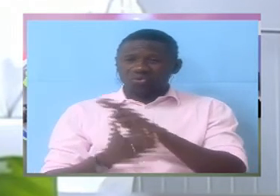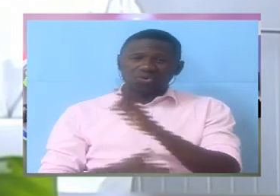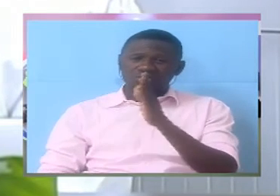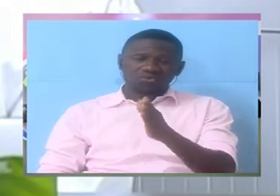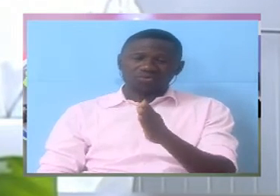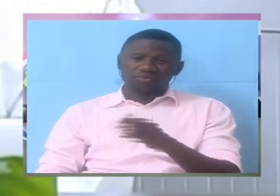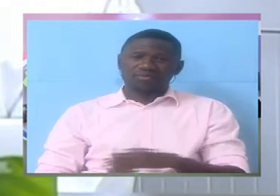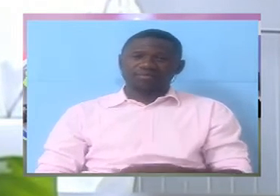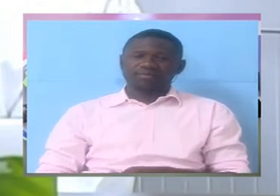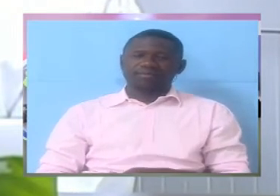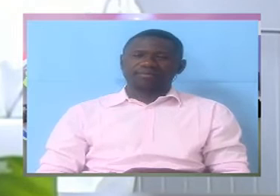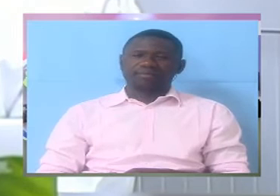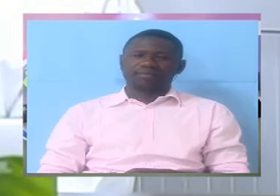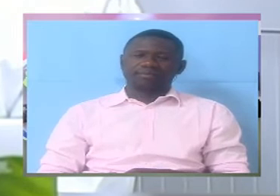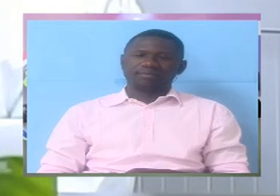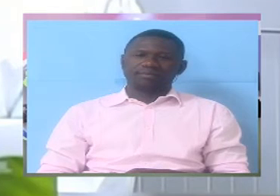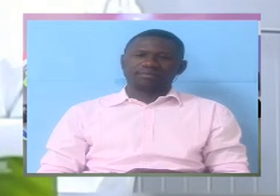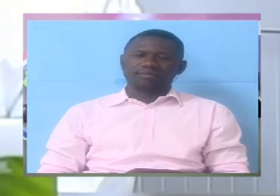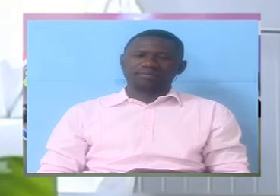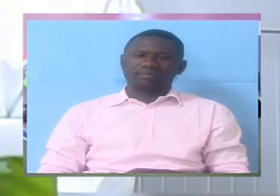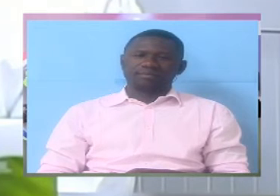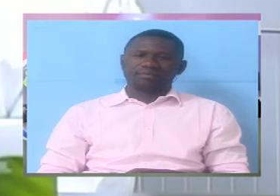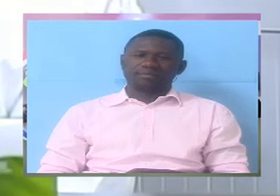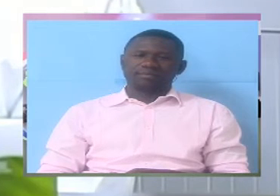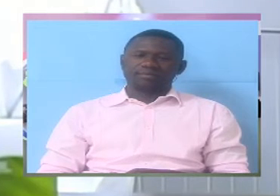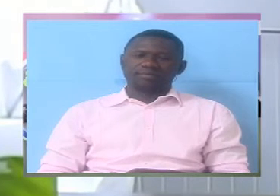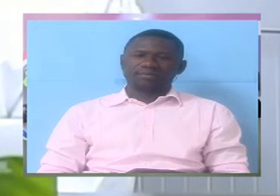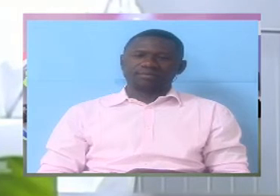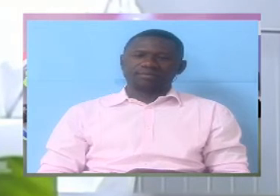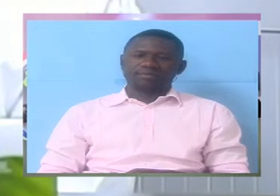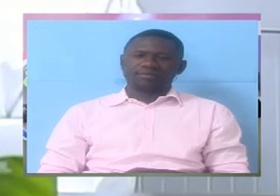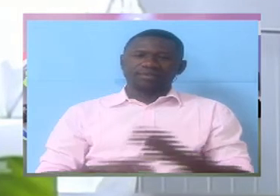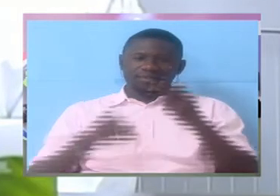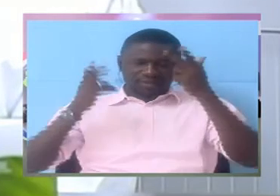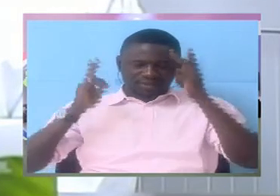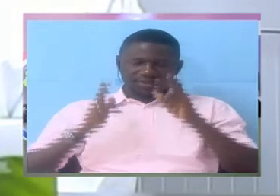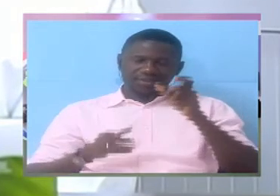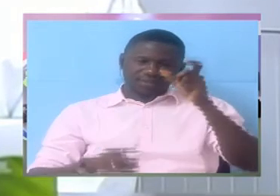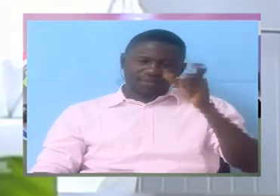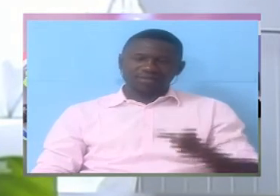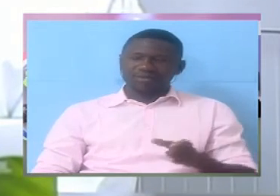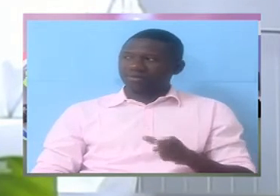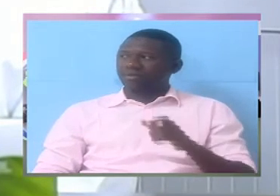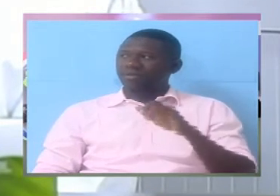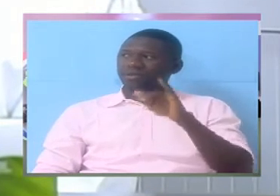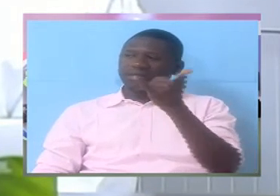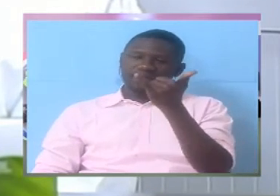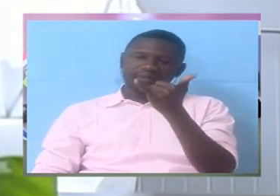Commissioner, yes. Ah, Walem. Lead counsel. Lead counsel. Ha, Walem.